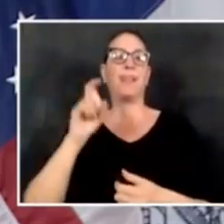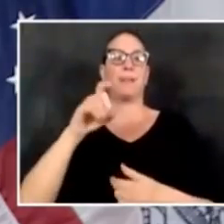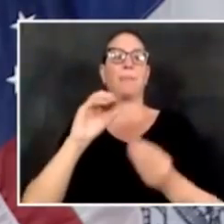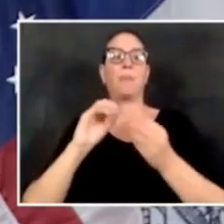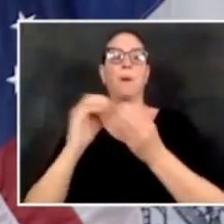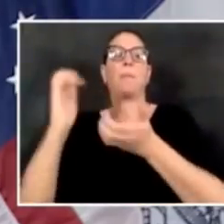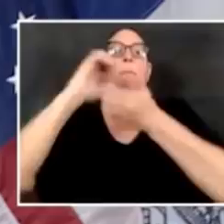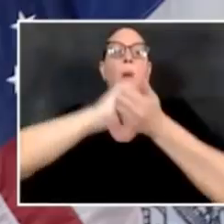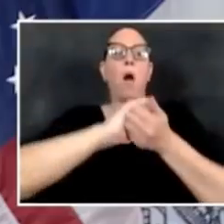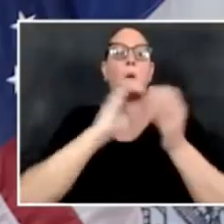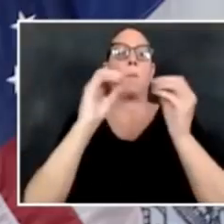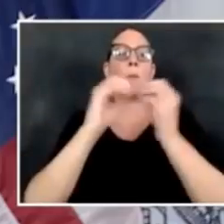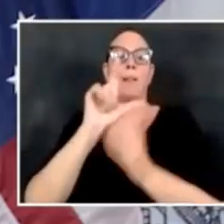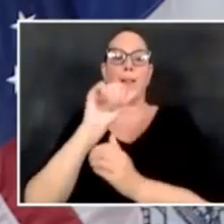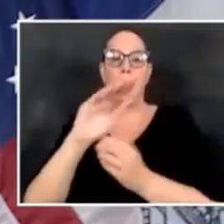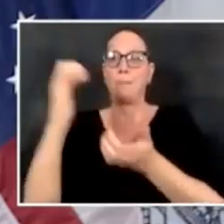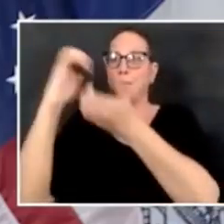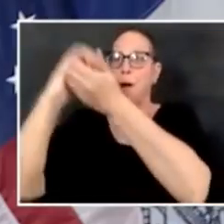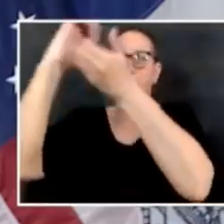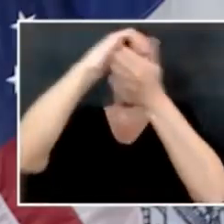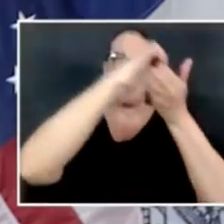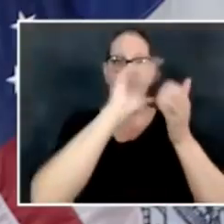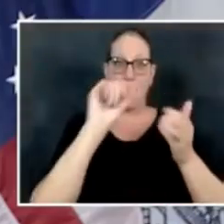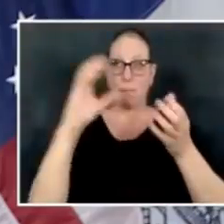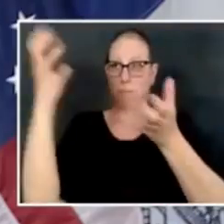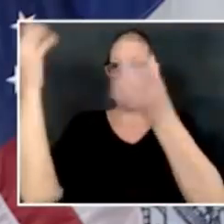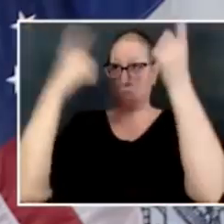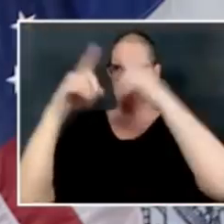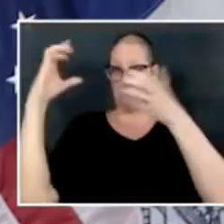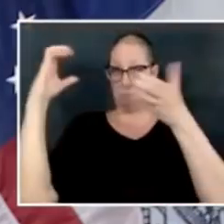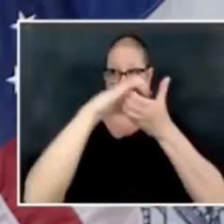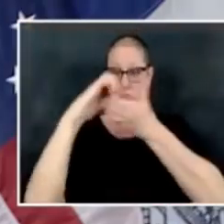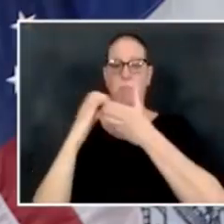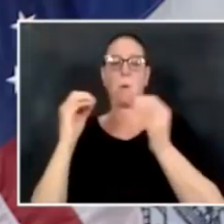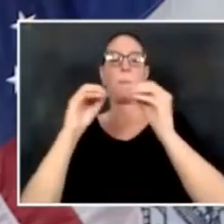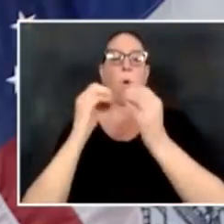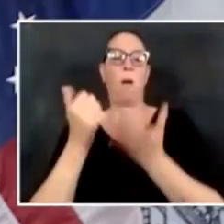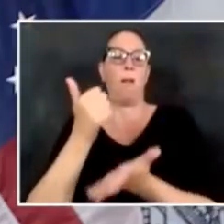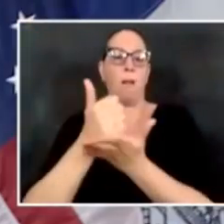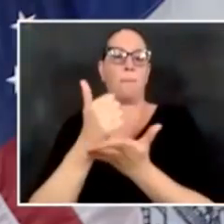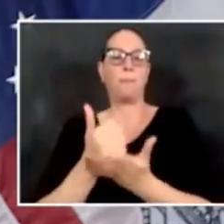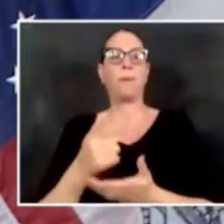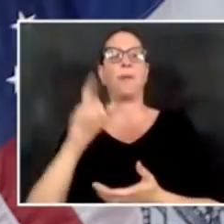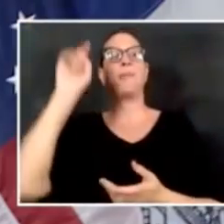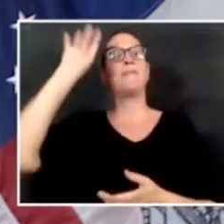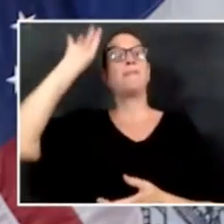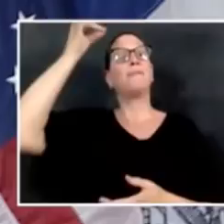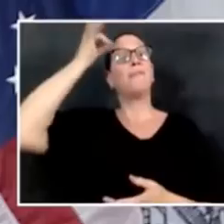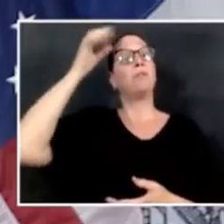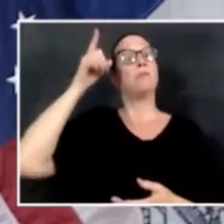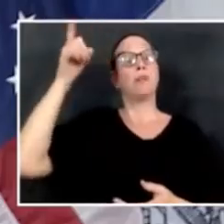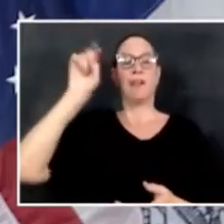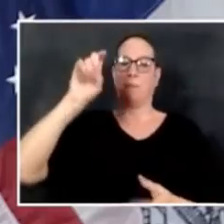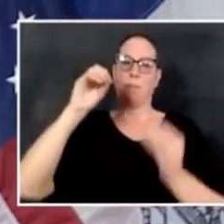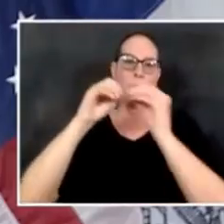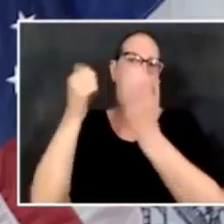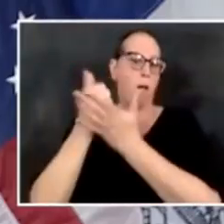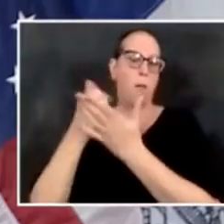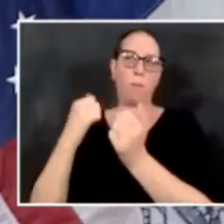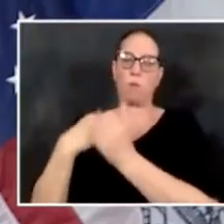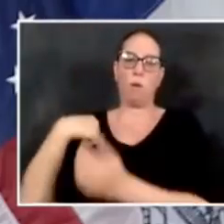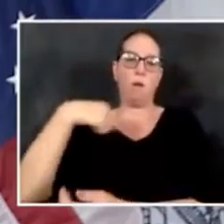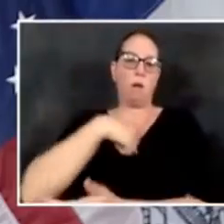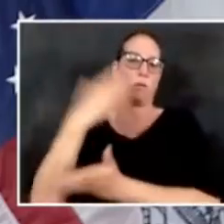We're still seeing a federal government that somehow is at a lower speed than everyone else when it comes to maximizing